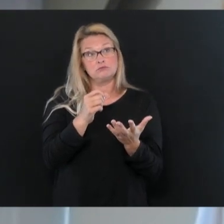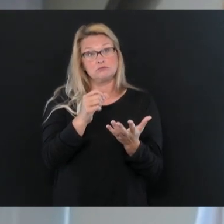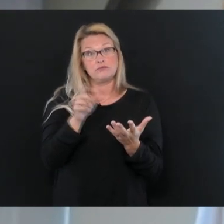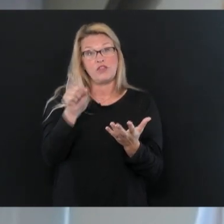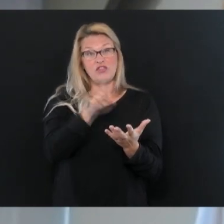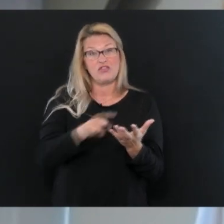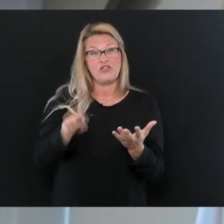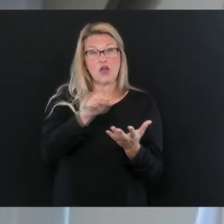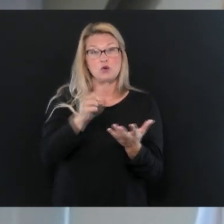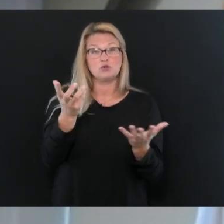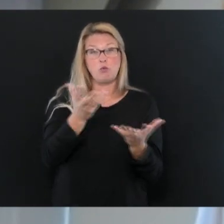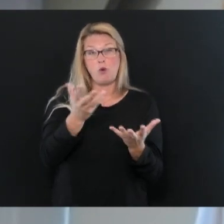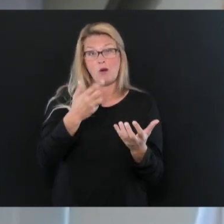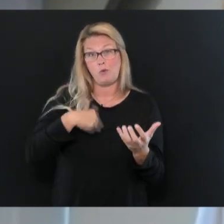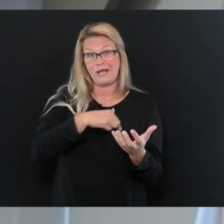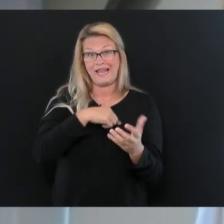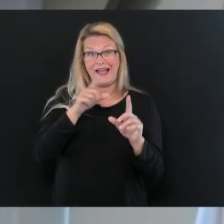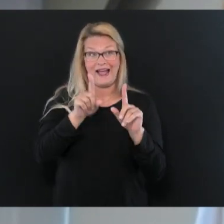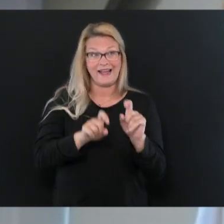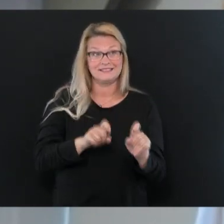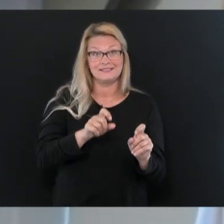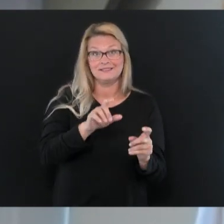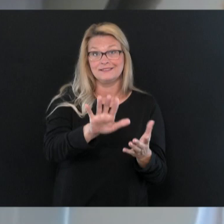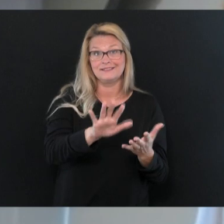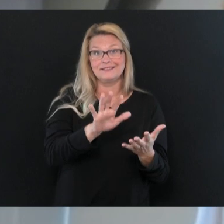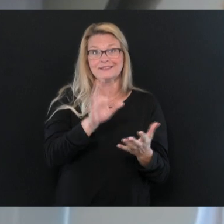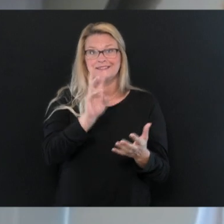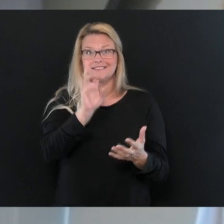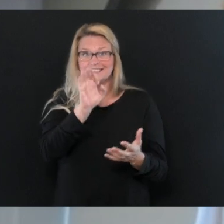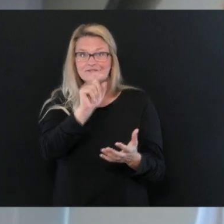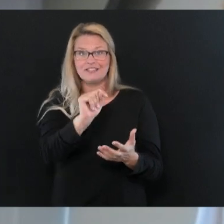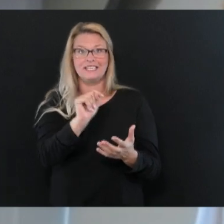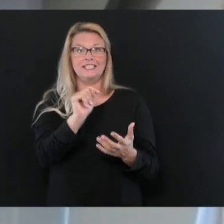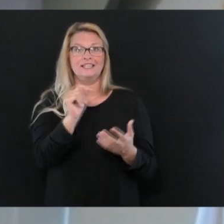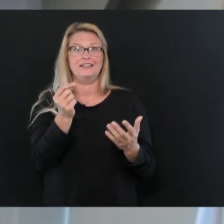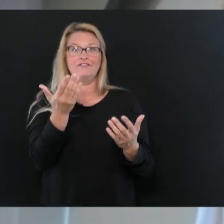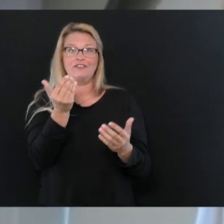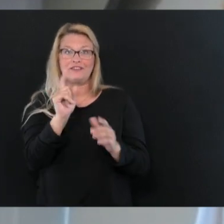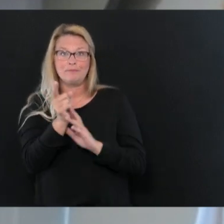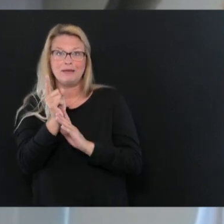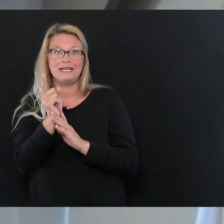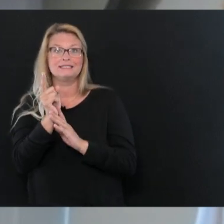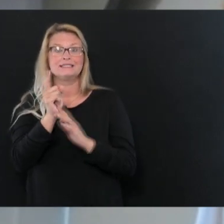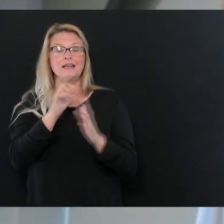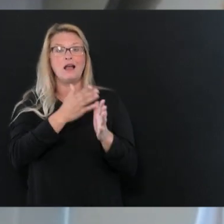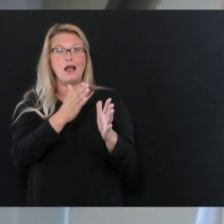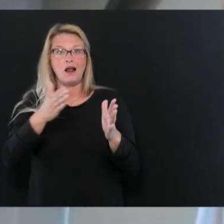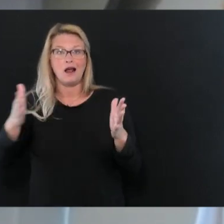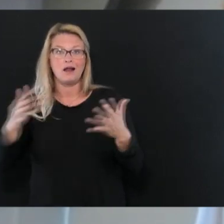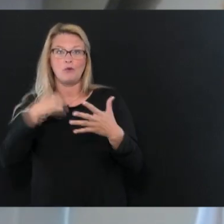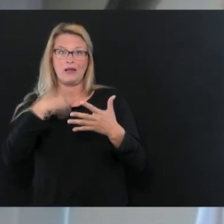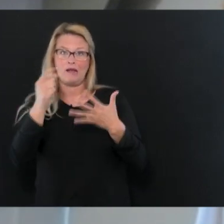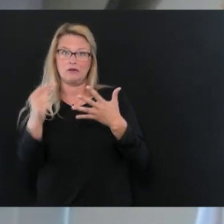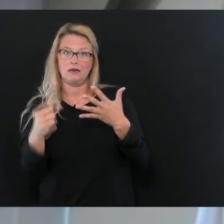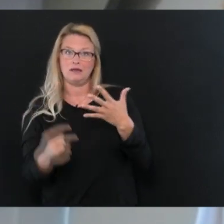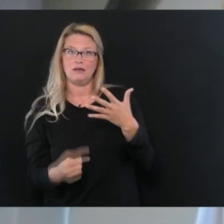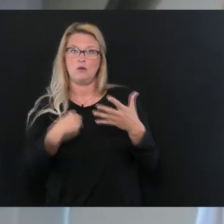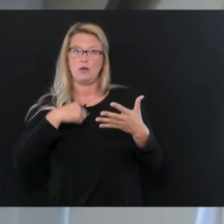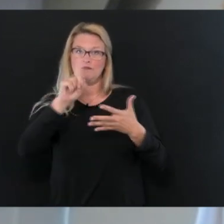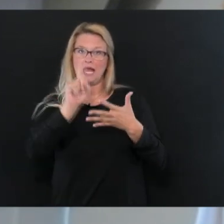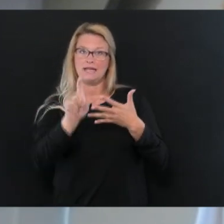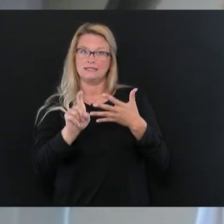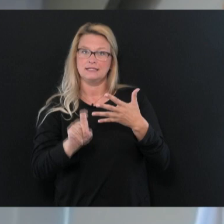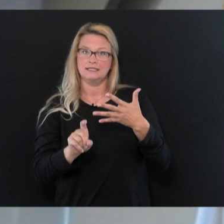main questions. Were you within 6 feet, greater than 15 minutes, and other associated factors, and then other symptoms. So those are the